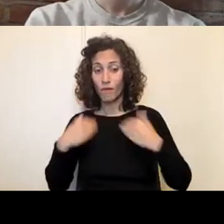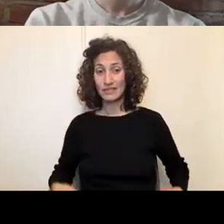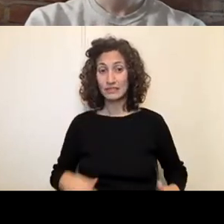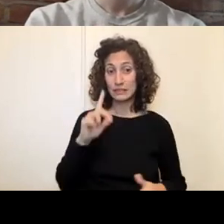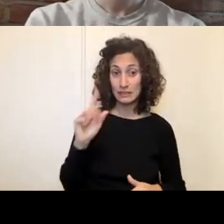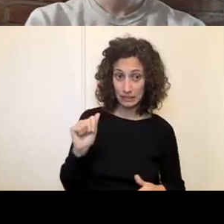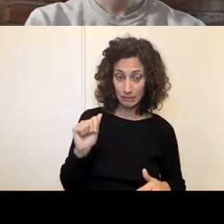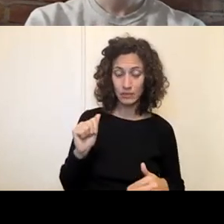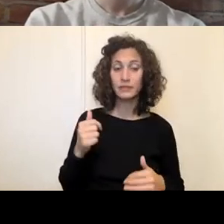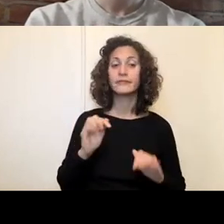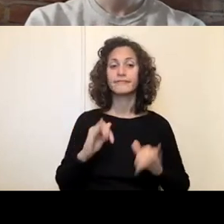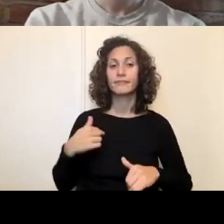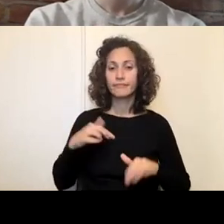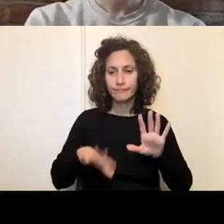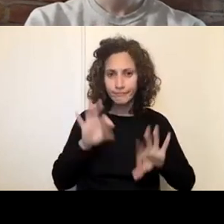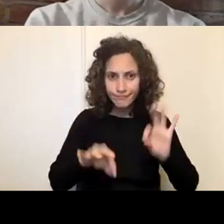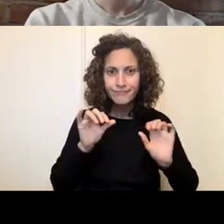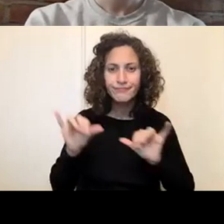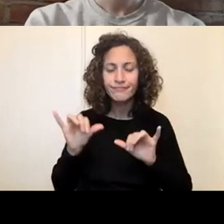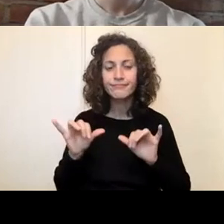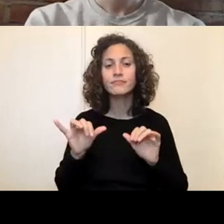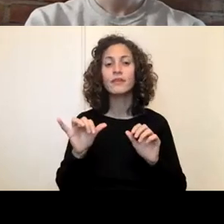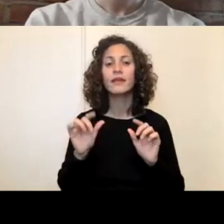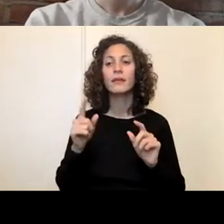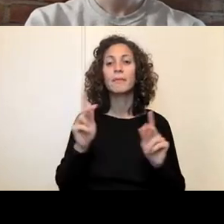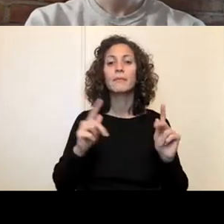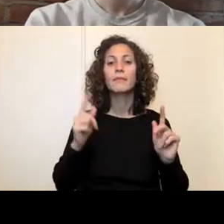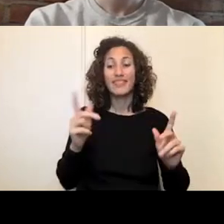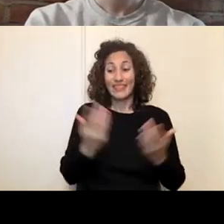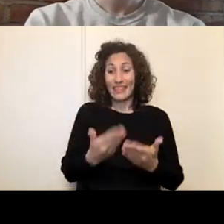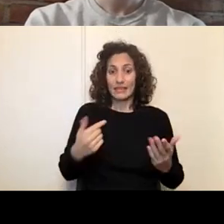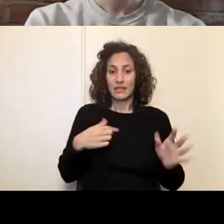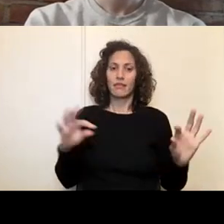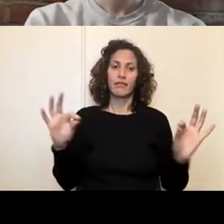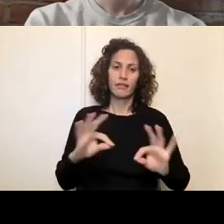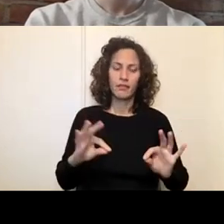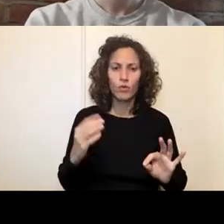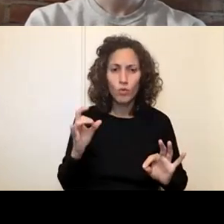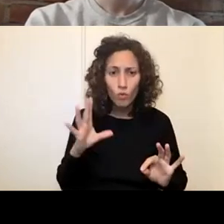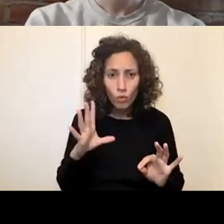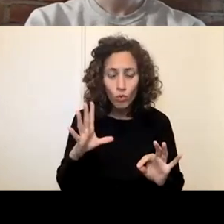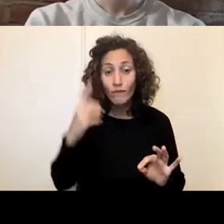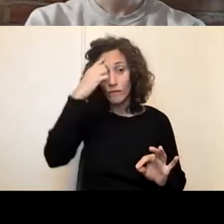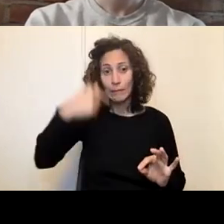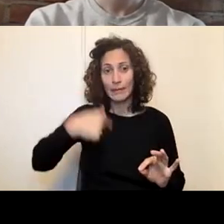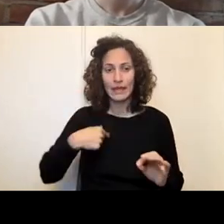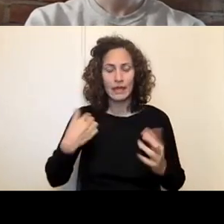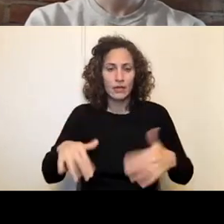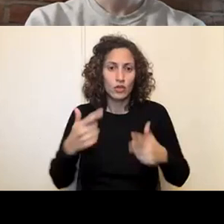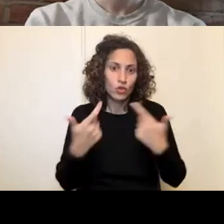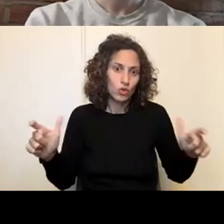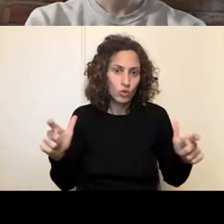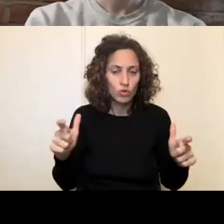that many seemingly little things are actually hugely intimate moments for me. Things like